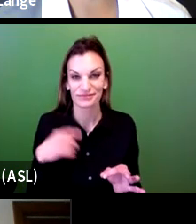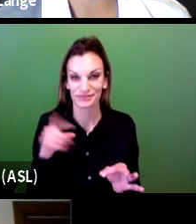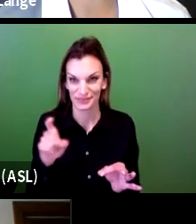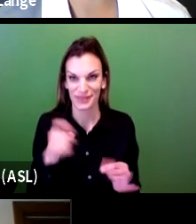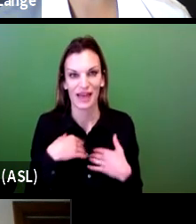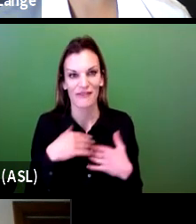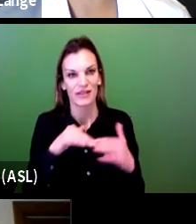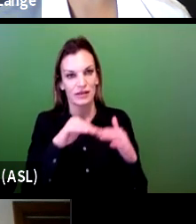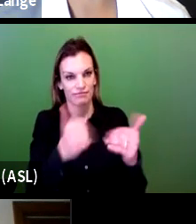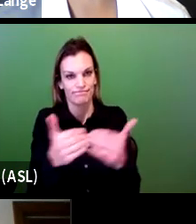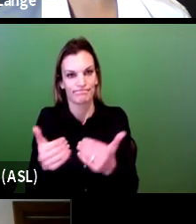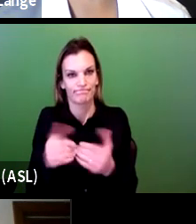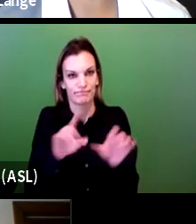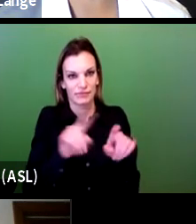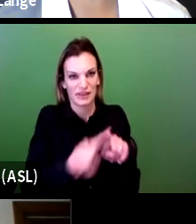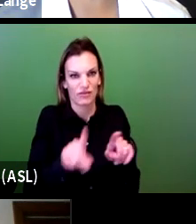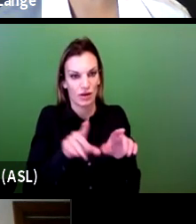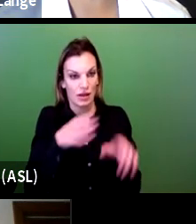committees to